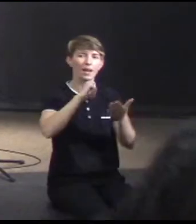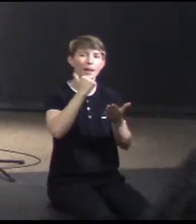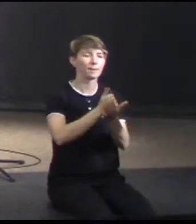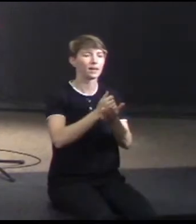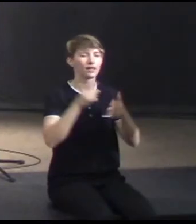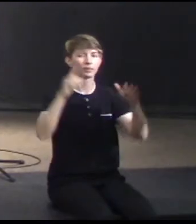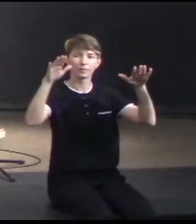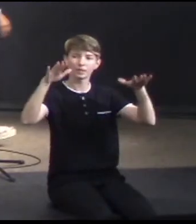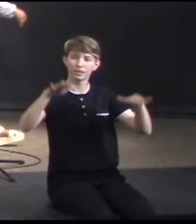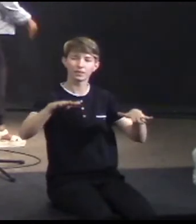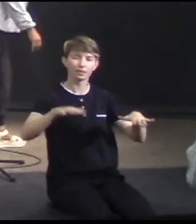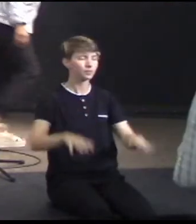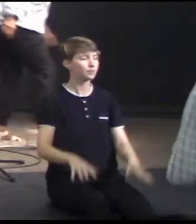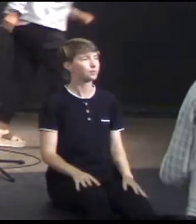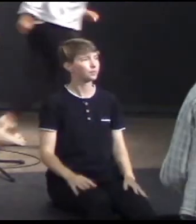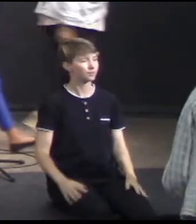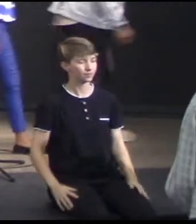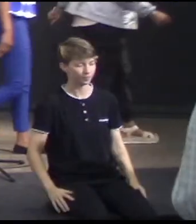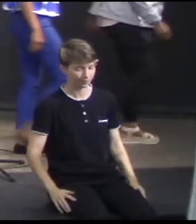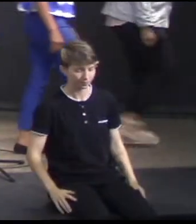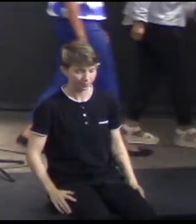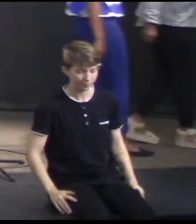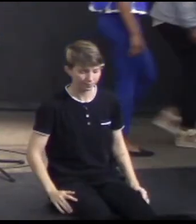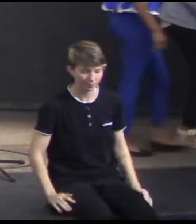be seated.